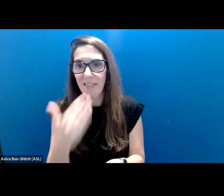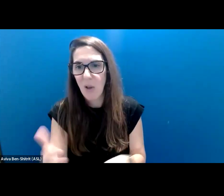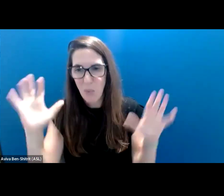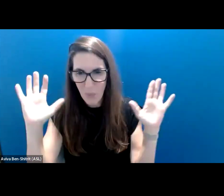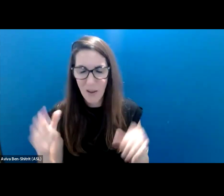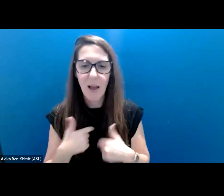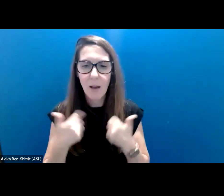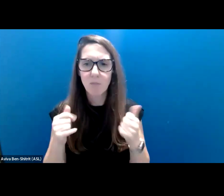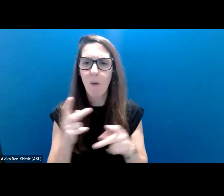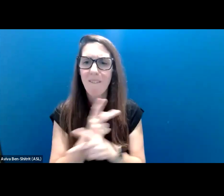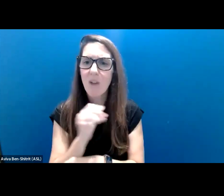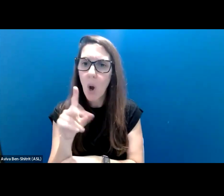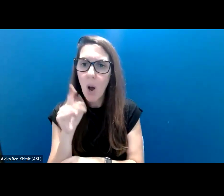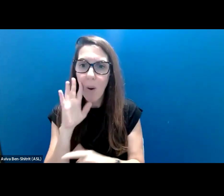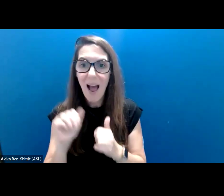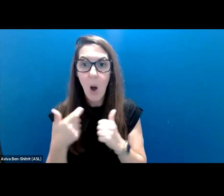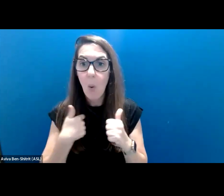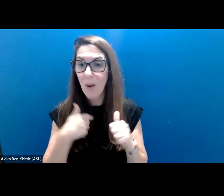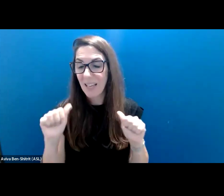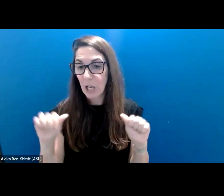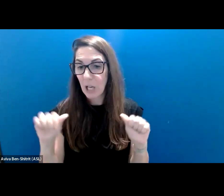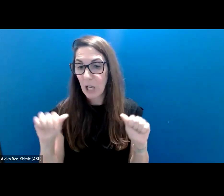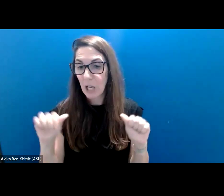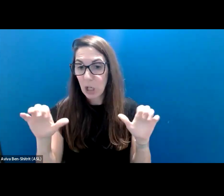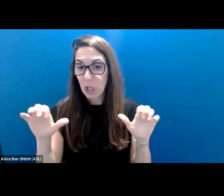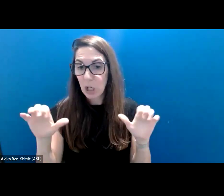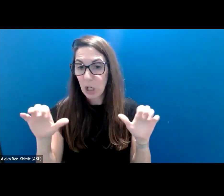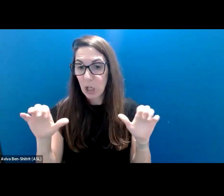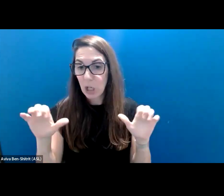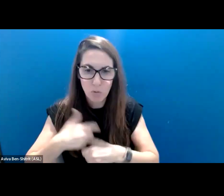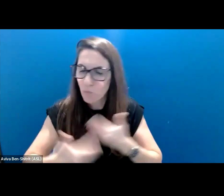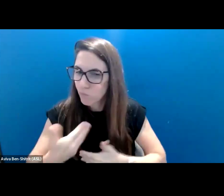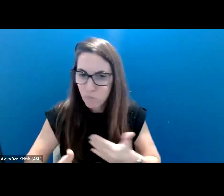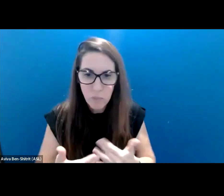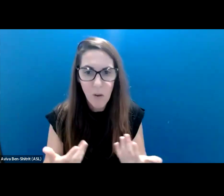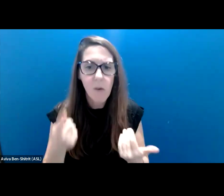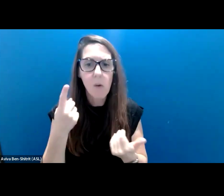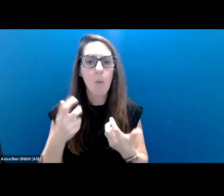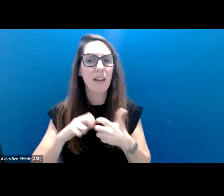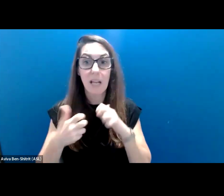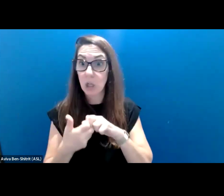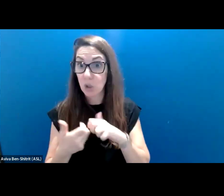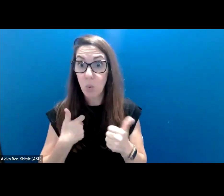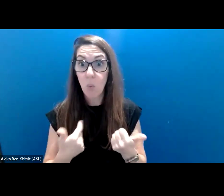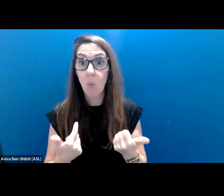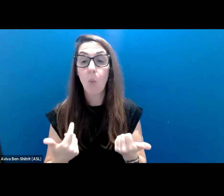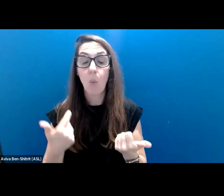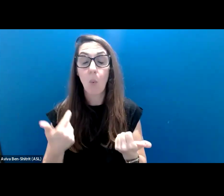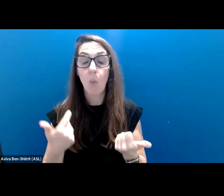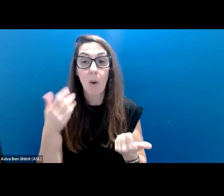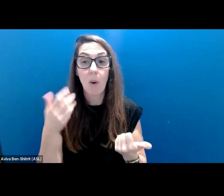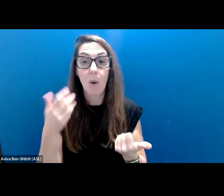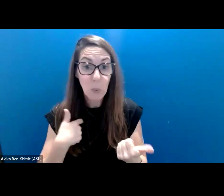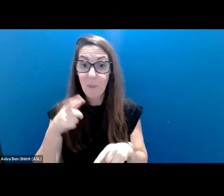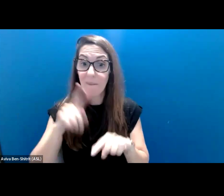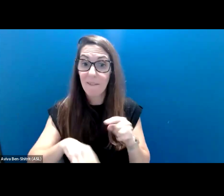I'm trying to figure out how we can get more work done in the various periods of time. One of the big issues that we have is that we're not able to either